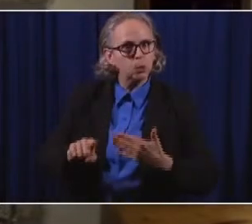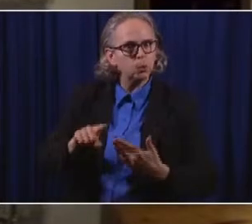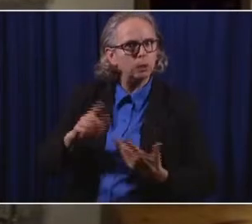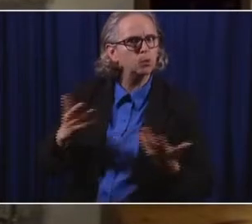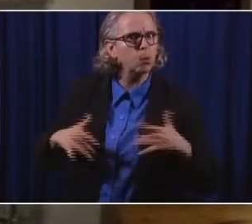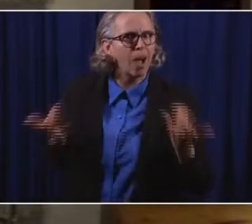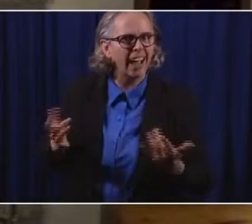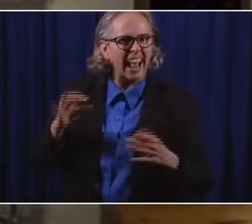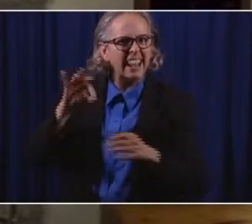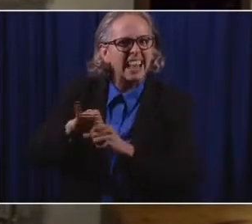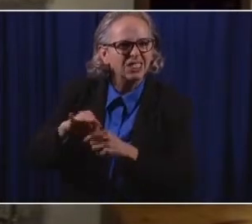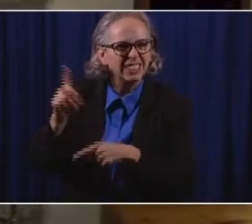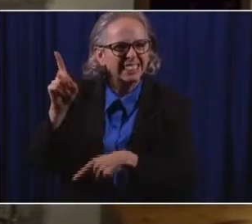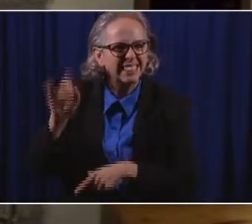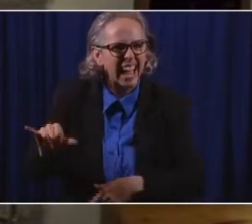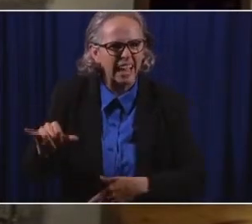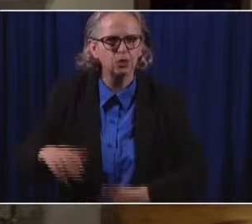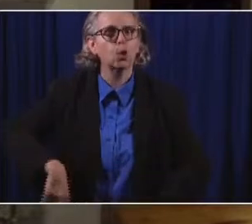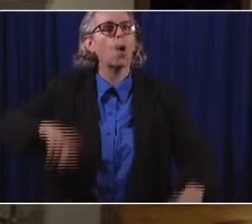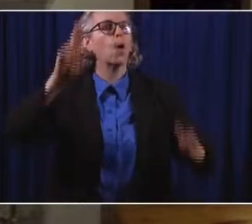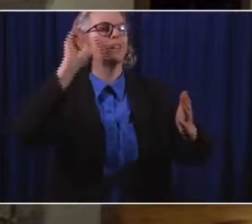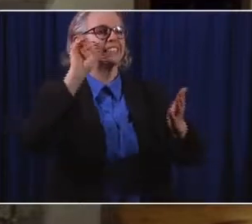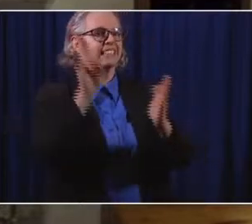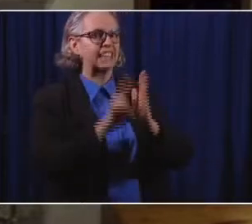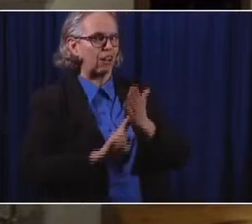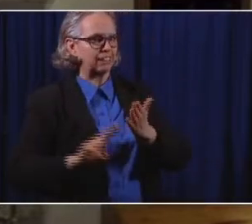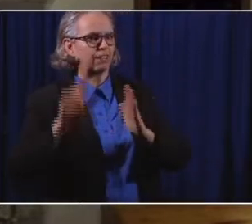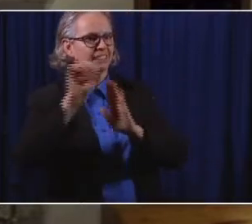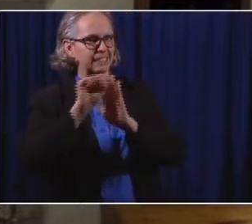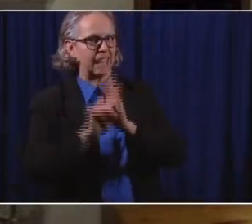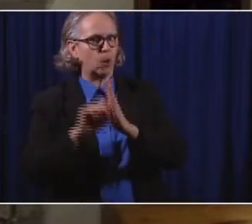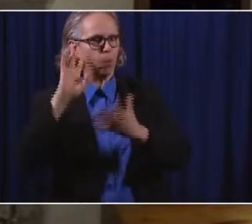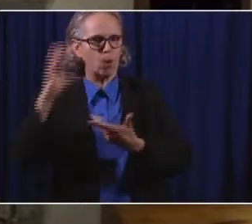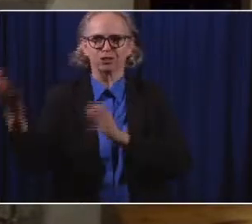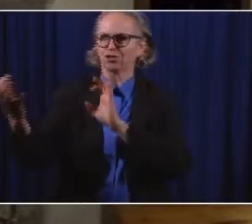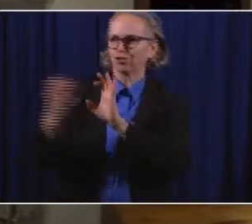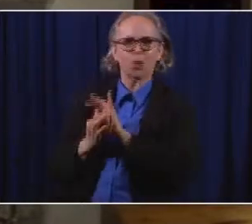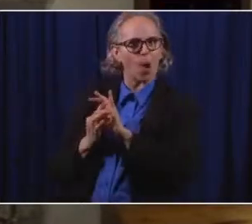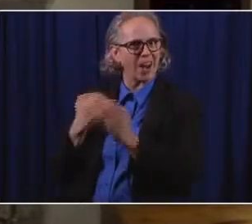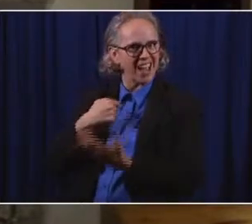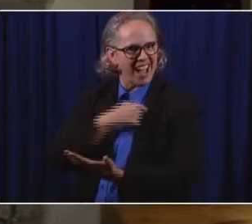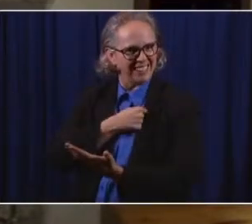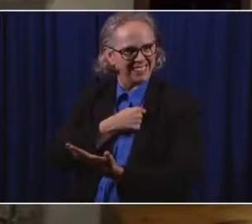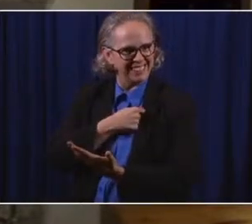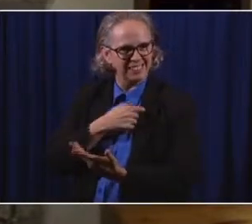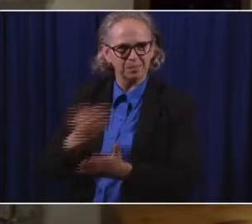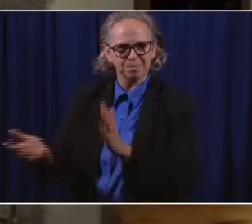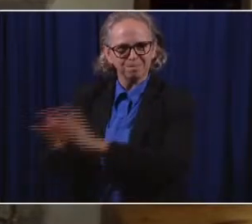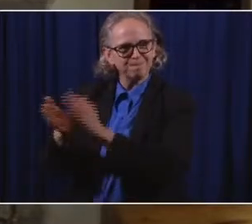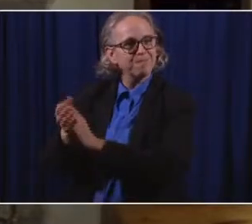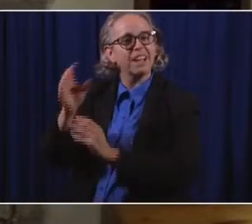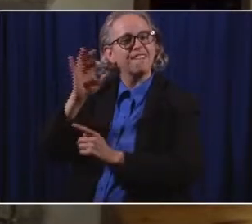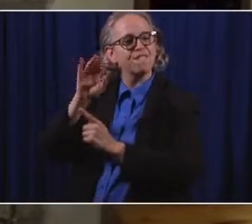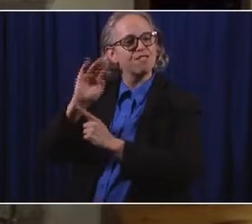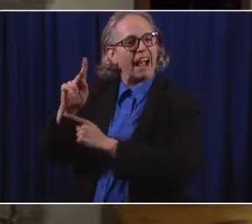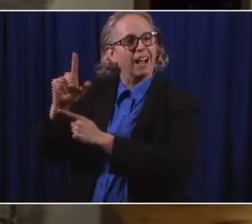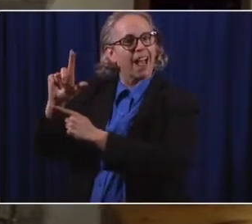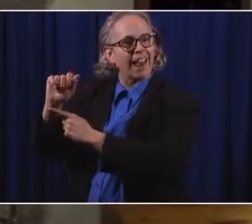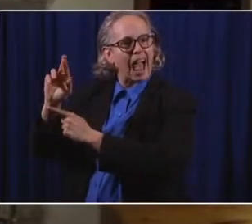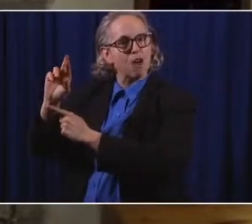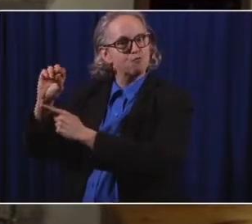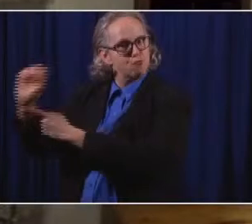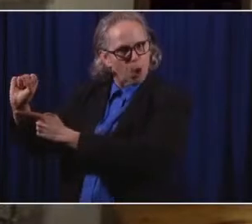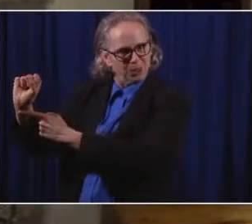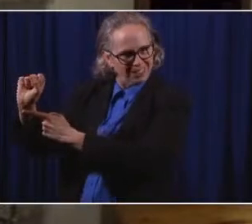ready to talk to us and give us kind of a report. Frank LaRose, Mr. Secretary, I can see it looks like you're